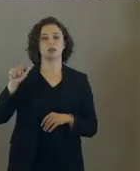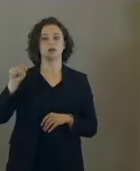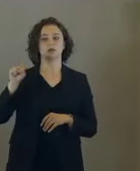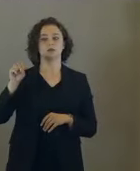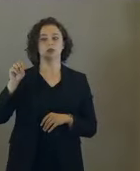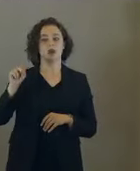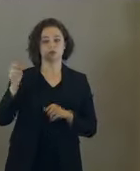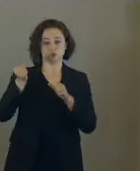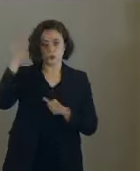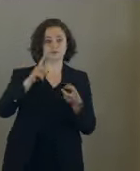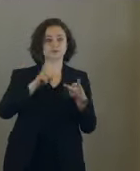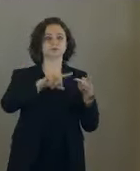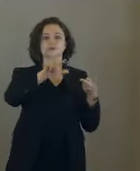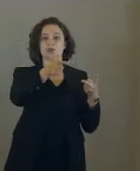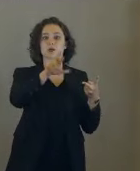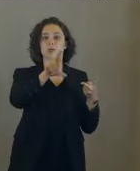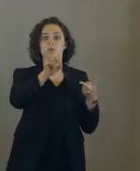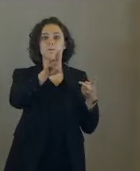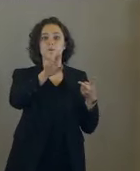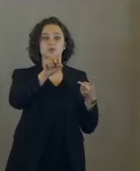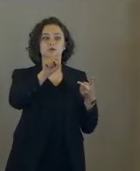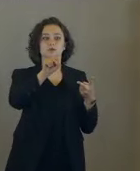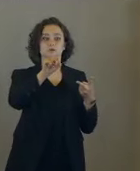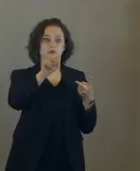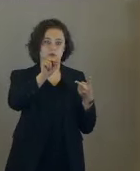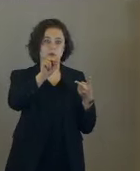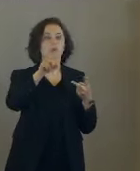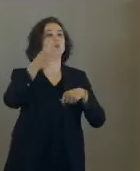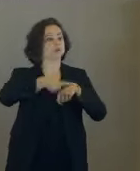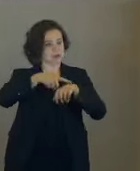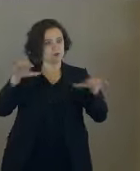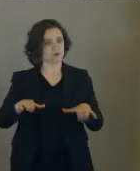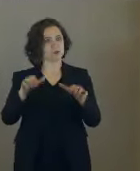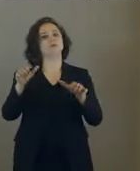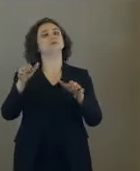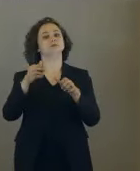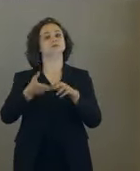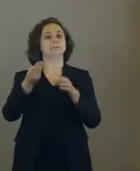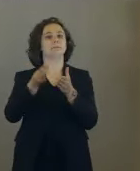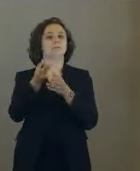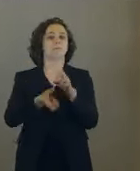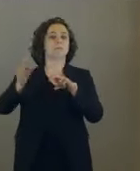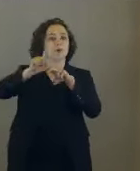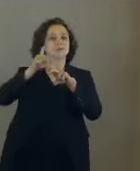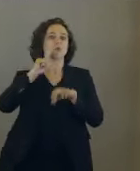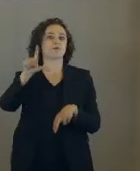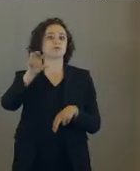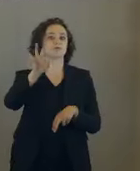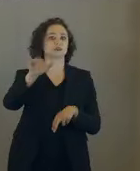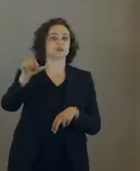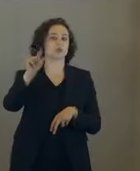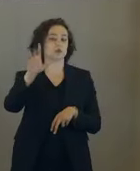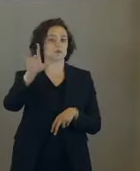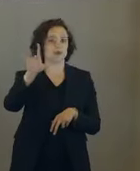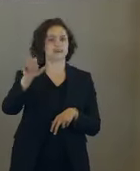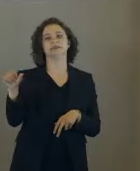seconded by Commissioner Robertson to approve a 5% one-time performance bonus for the executive director for fiscal year 2025, similar